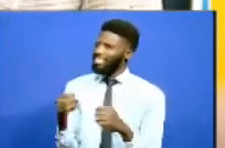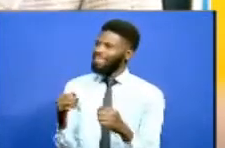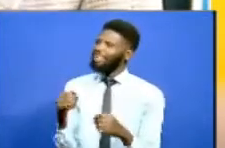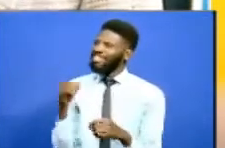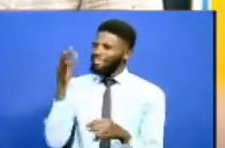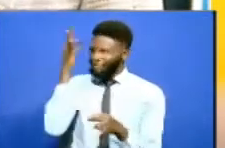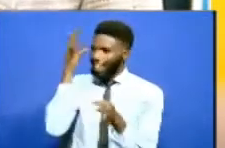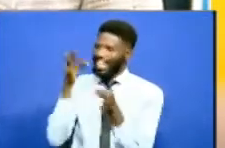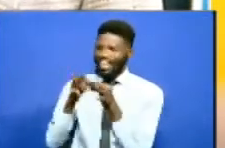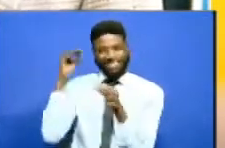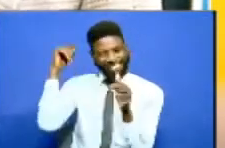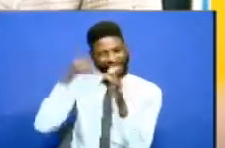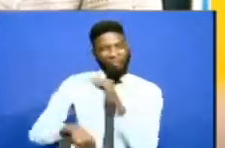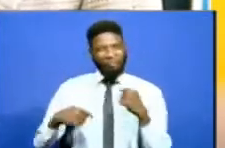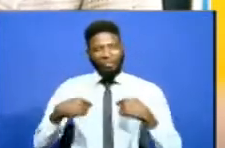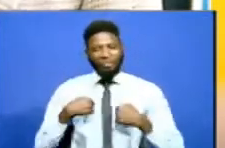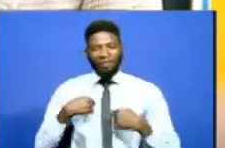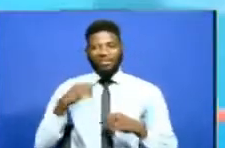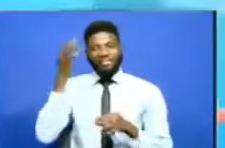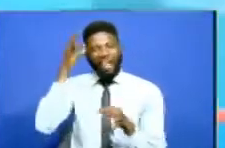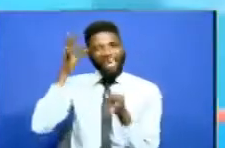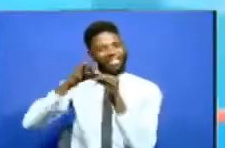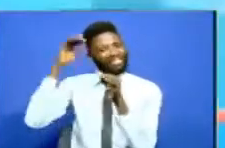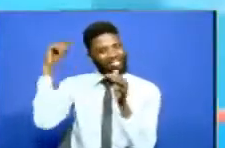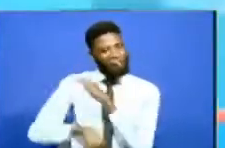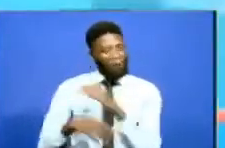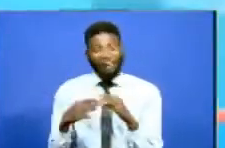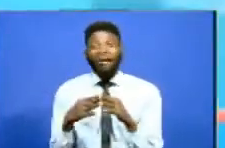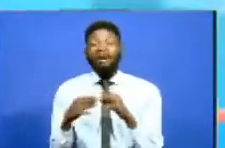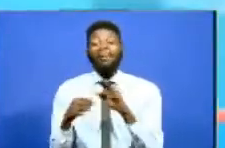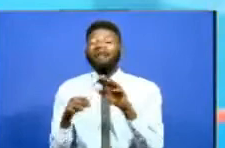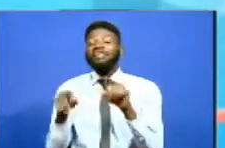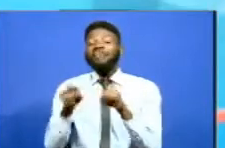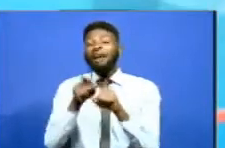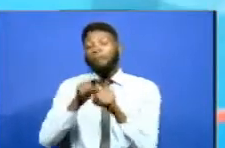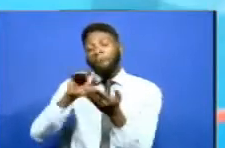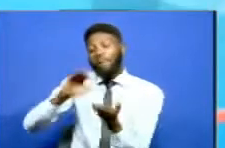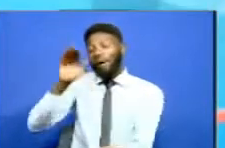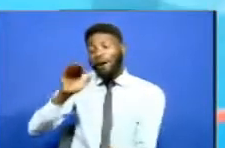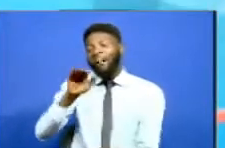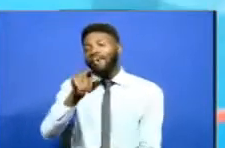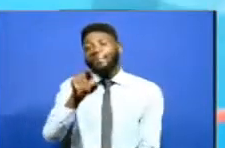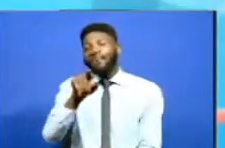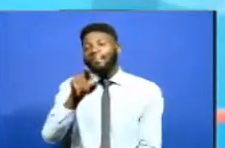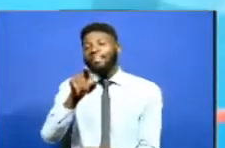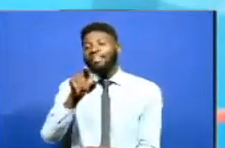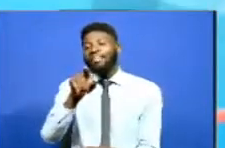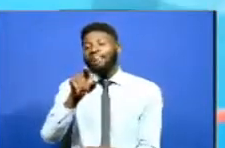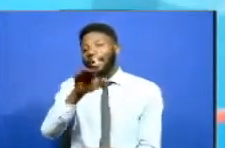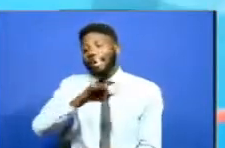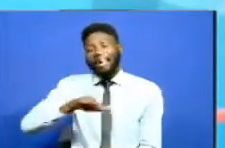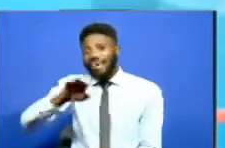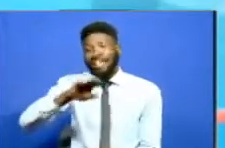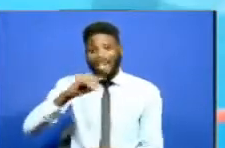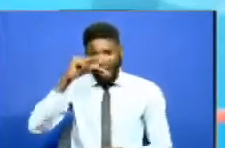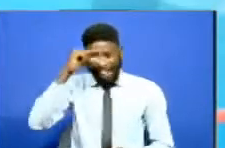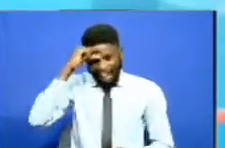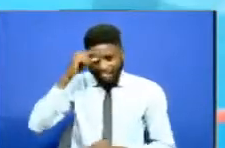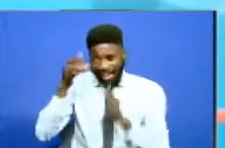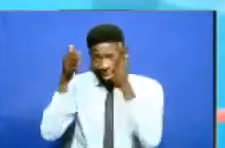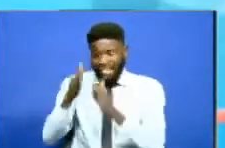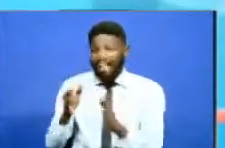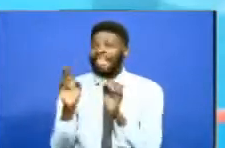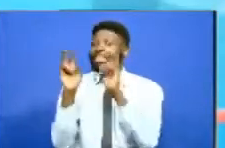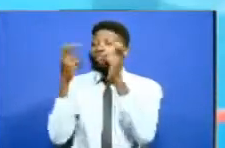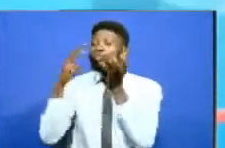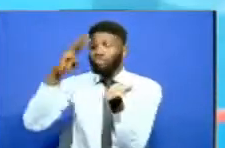too ambitious? I have a lot of faith, and especially done with the government issue of Migori County, be